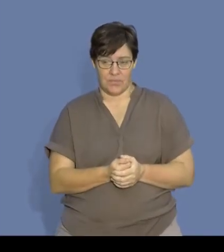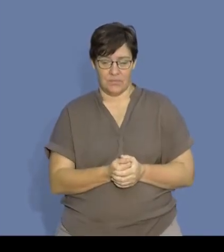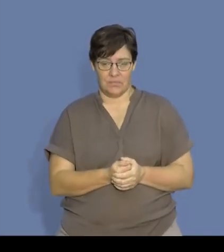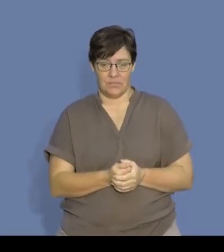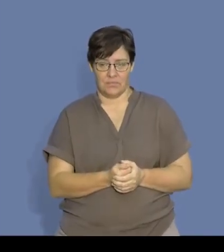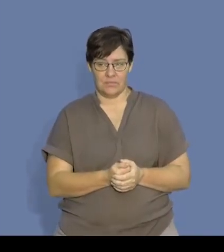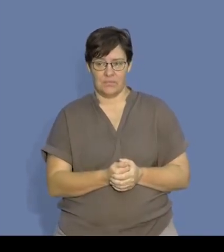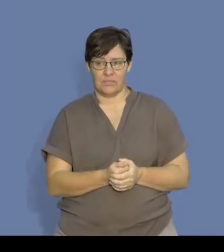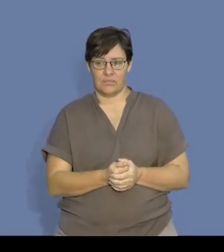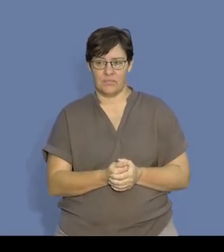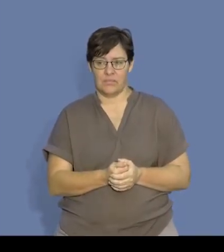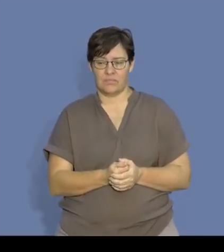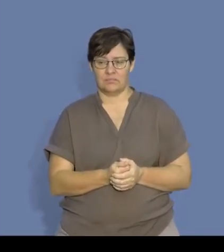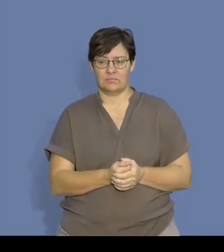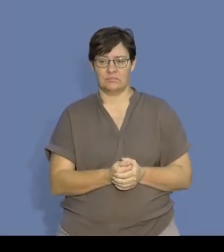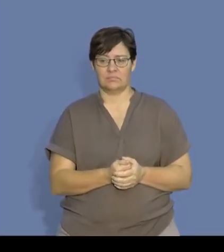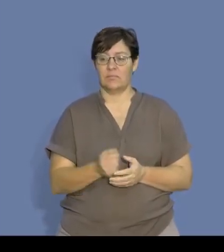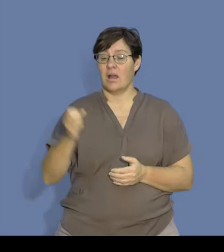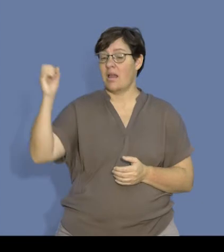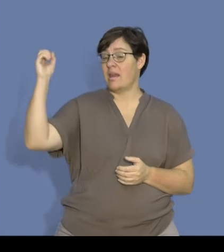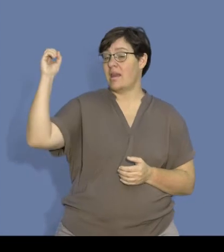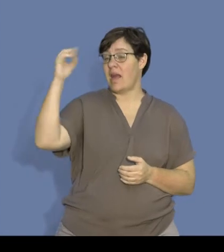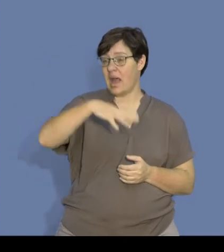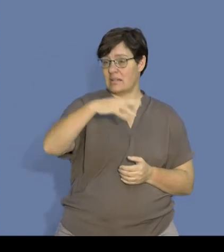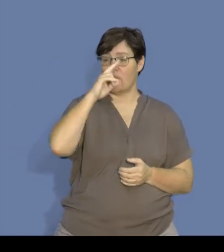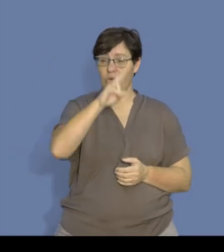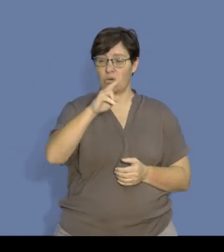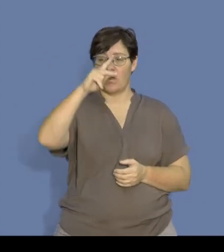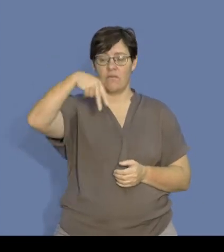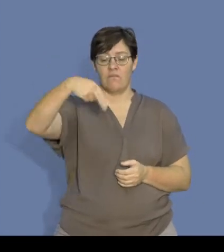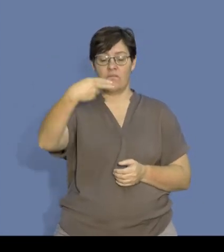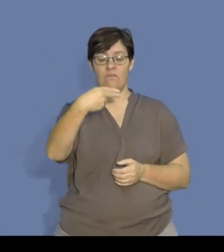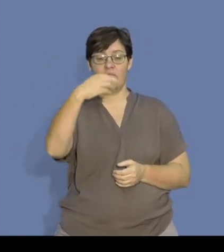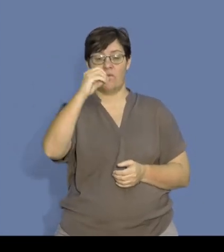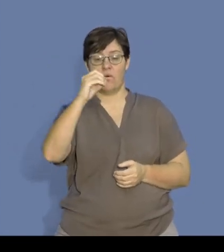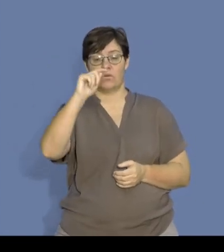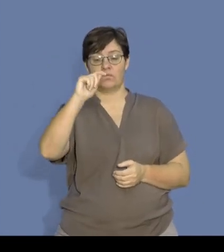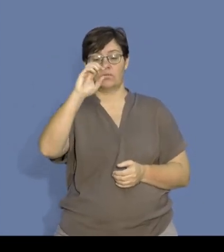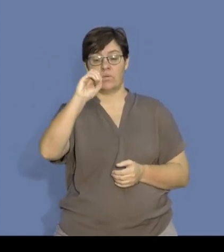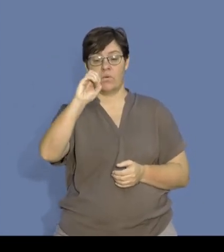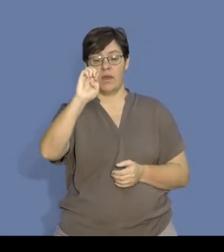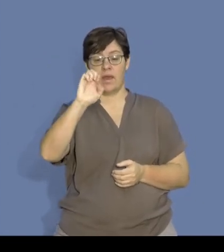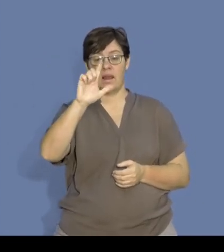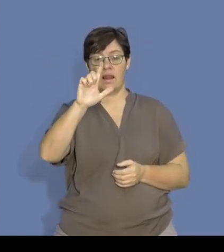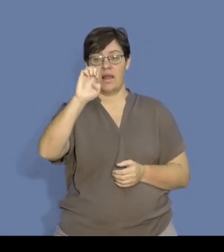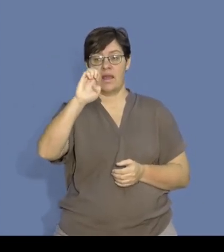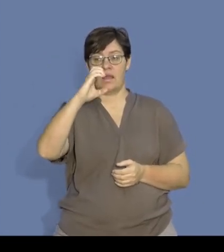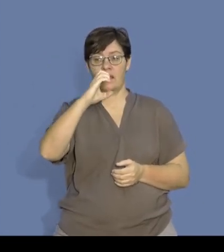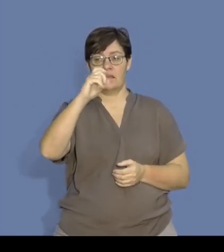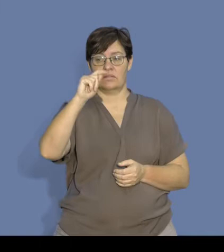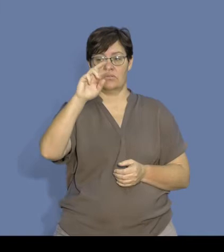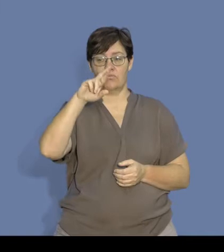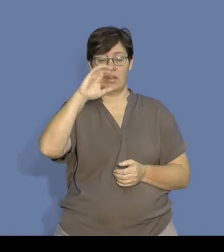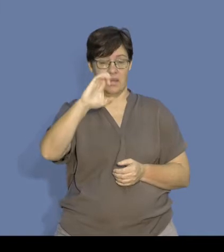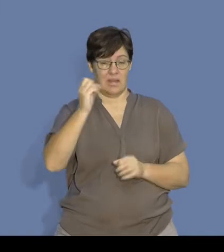But light, when we look at the photoelectric effect, this is only